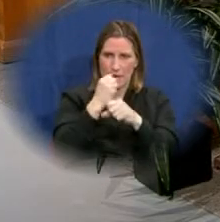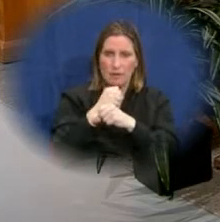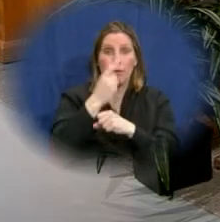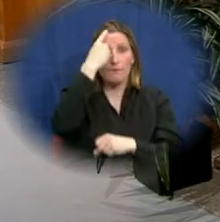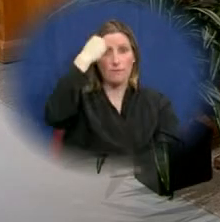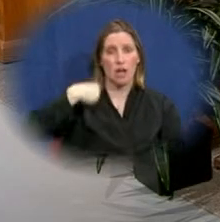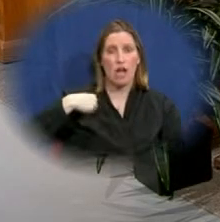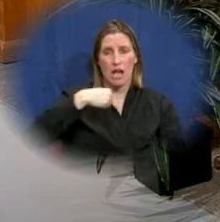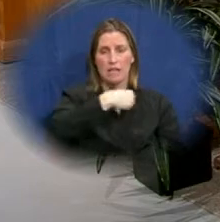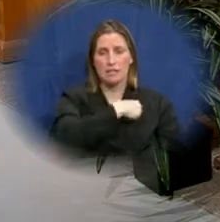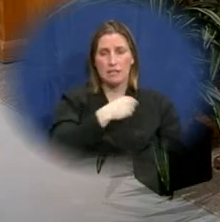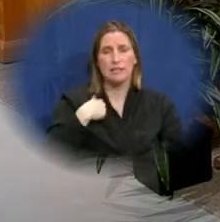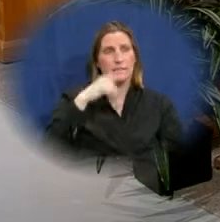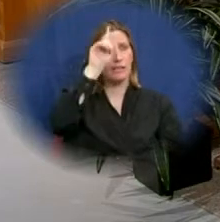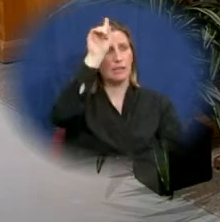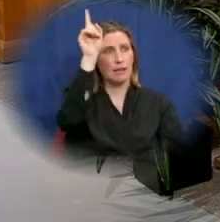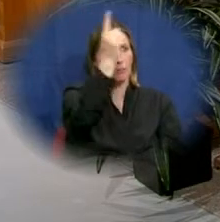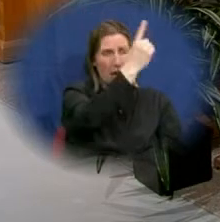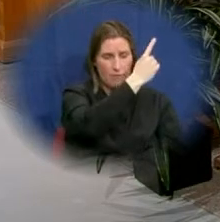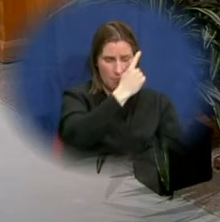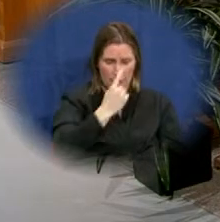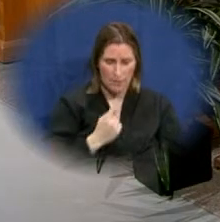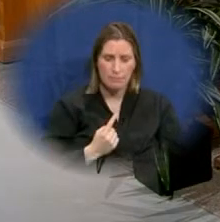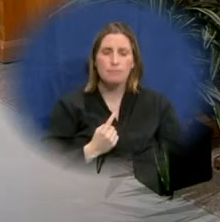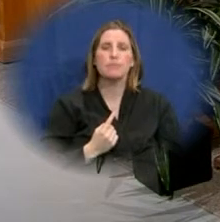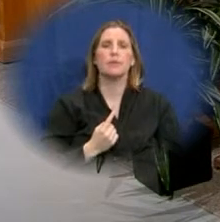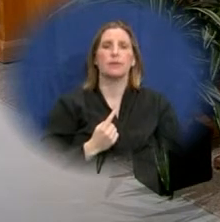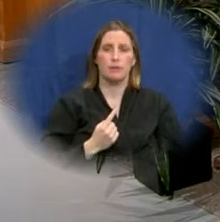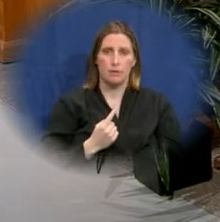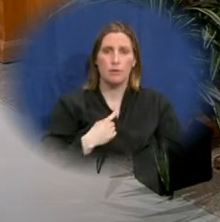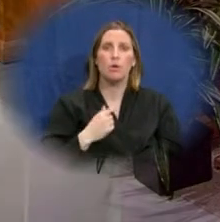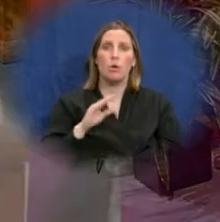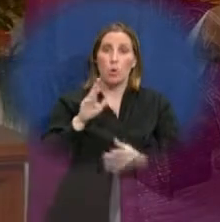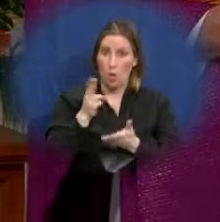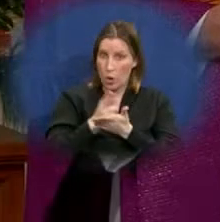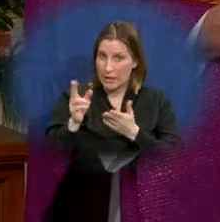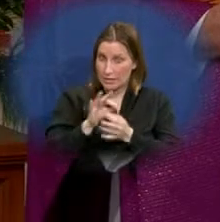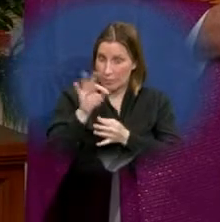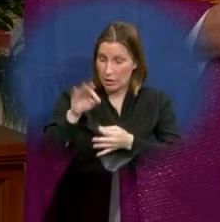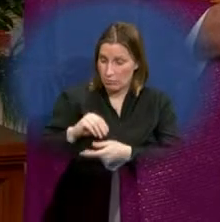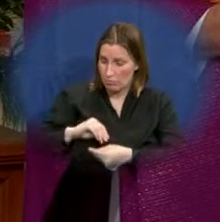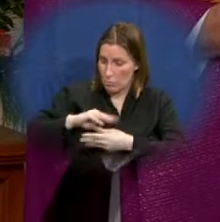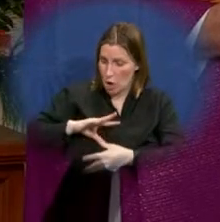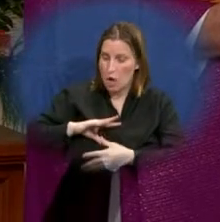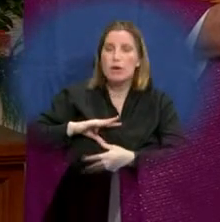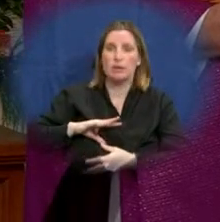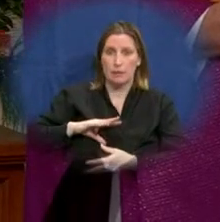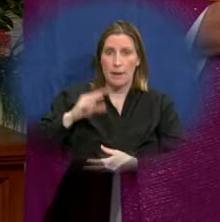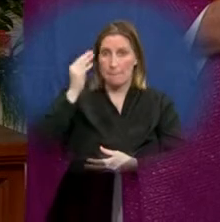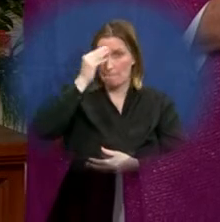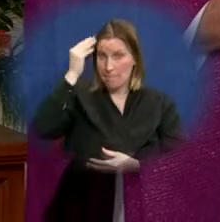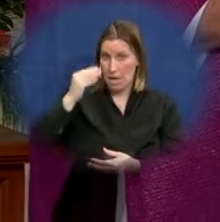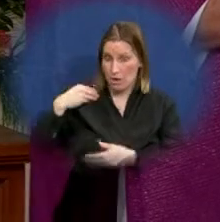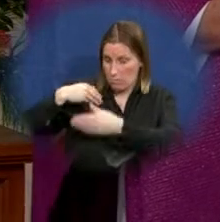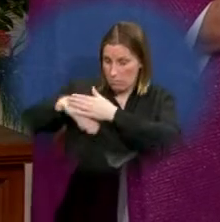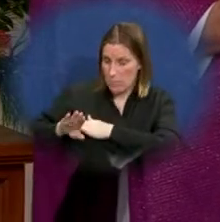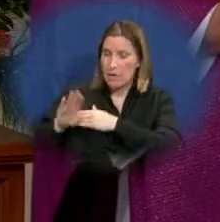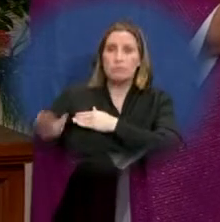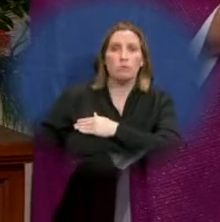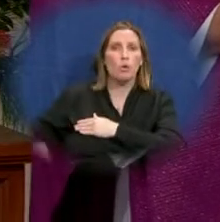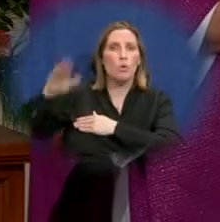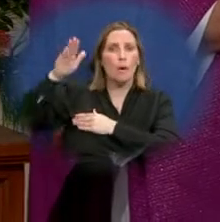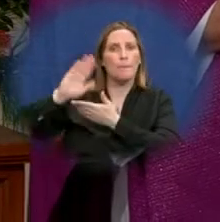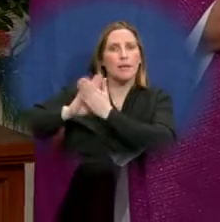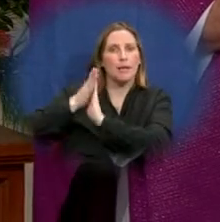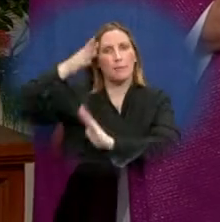For us men and for our salvation, he came down from heaven, and by the Holy Spirit was incarnate of the Virgin Mary and became